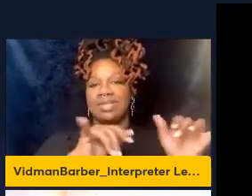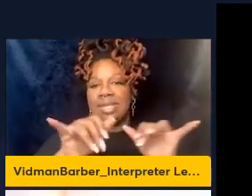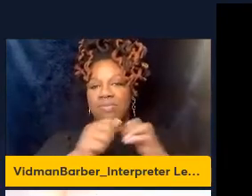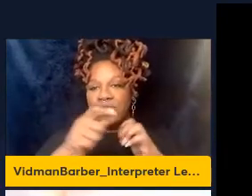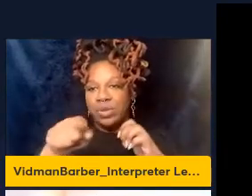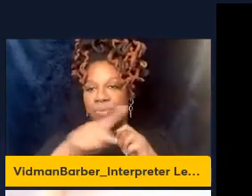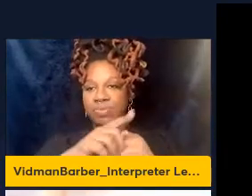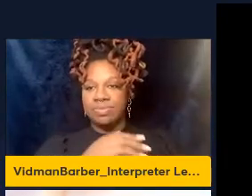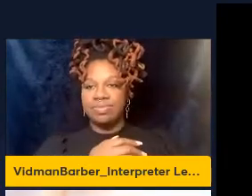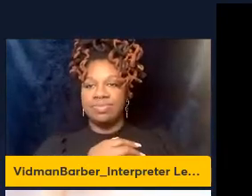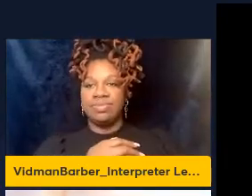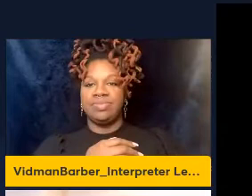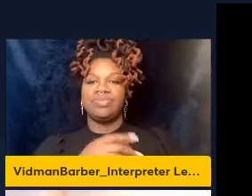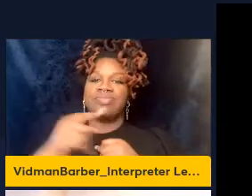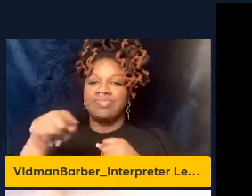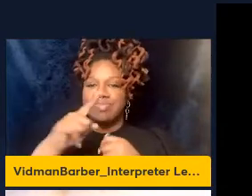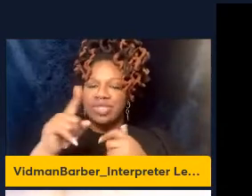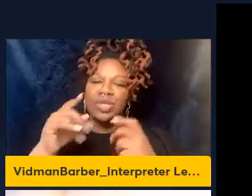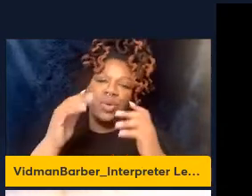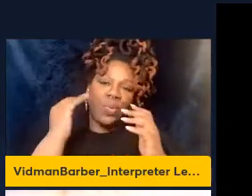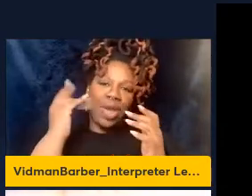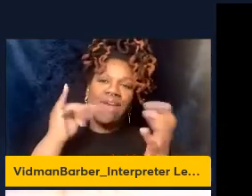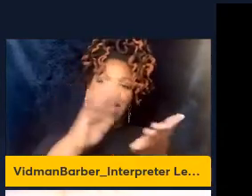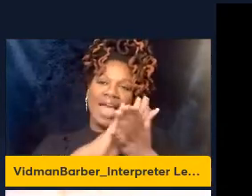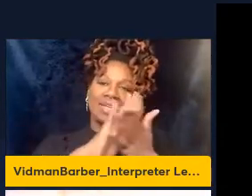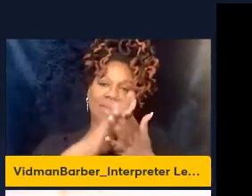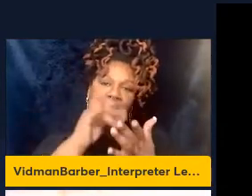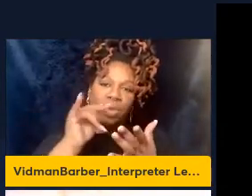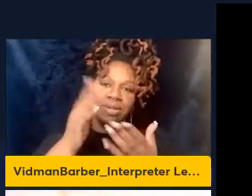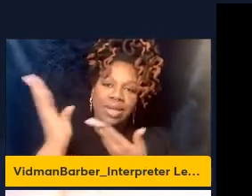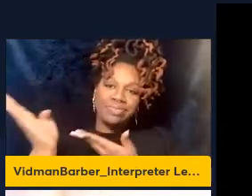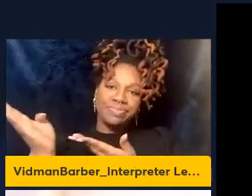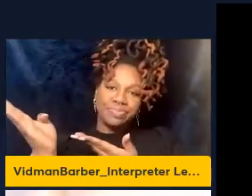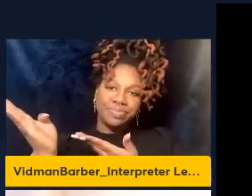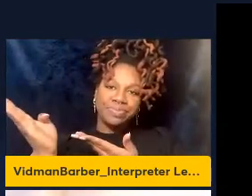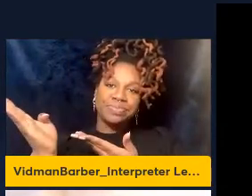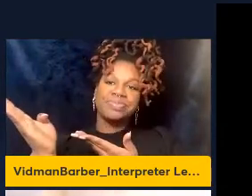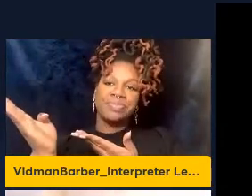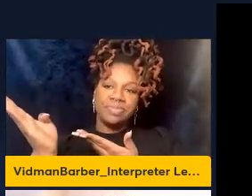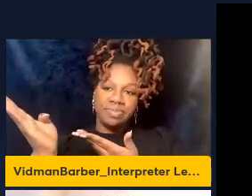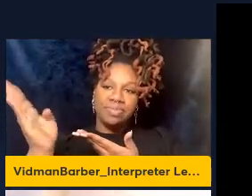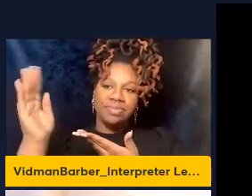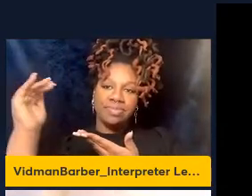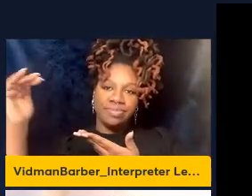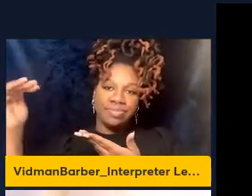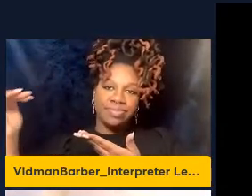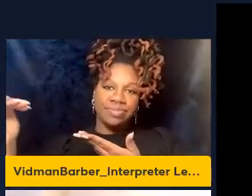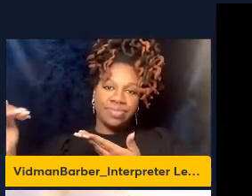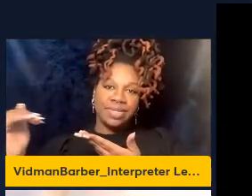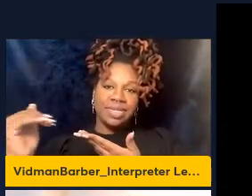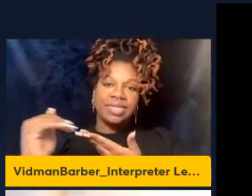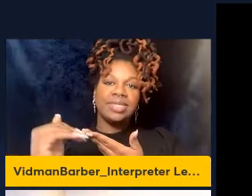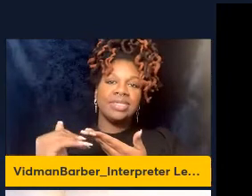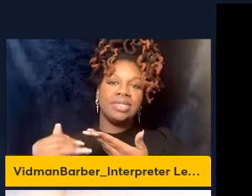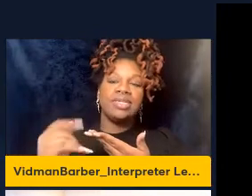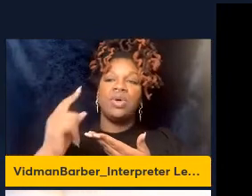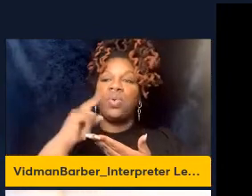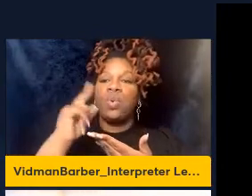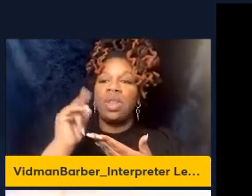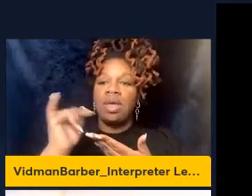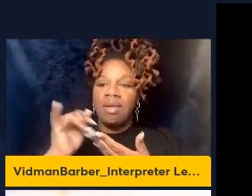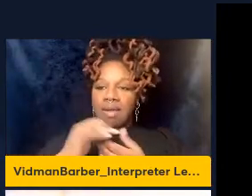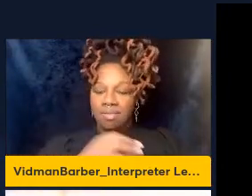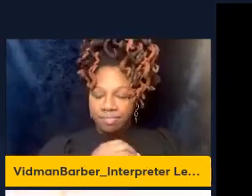with academic career stages. Go from high school, undergrad, maybe a master's or postbac, graduate school, you do your postdoc, then you're faculty,